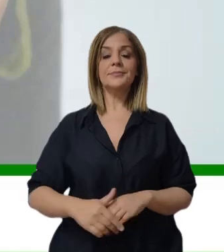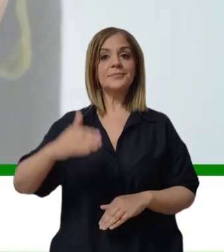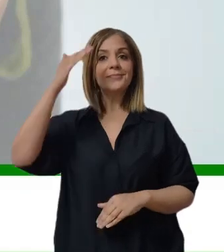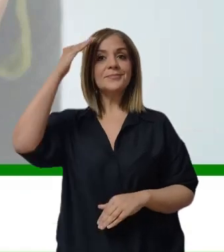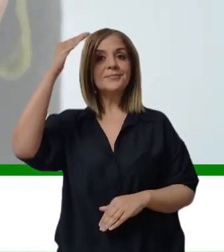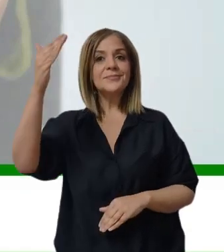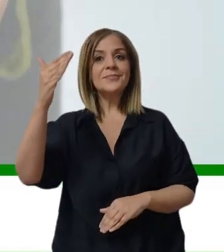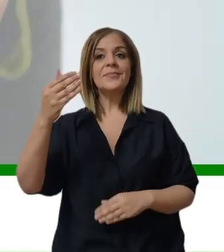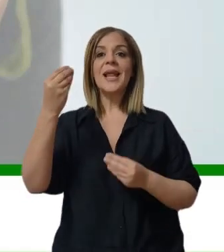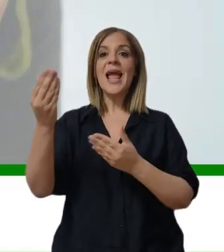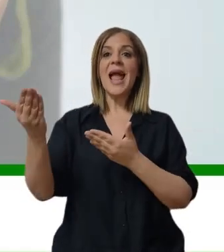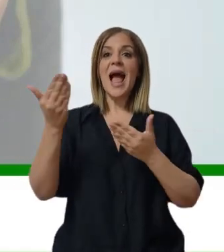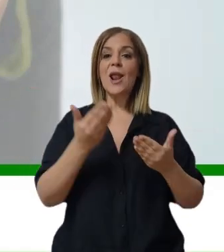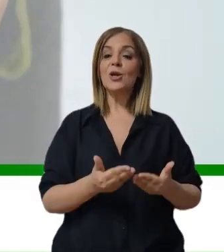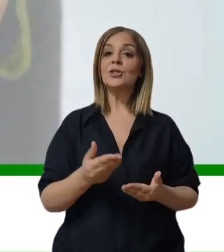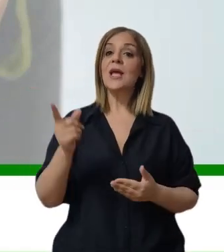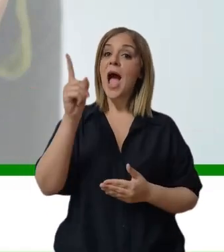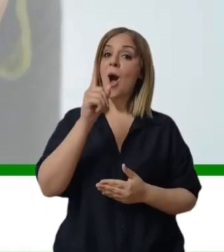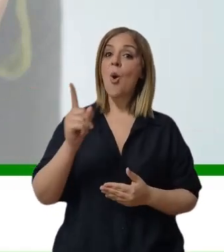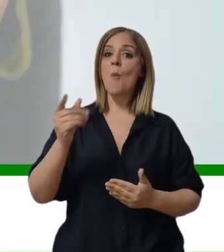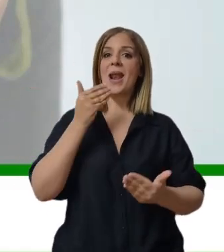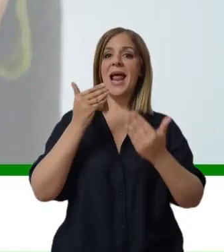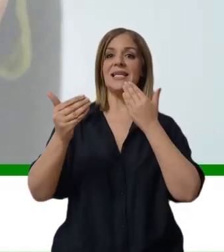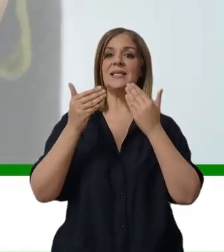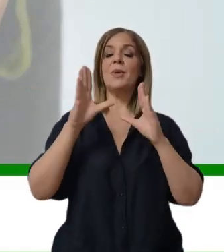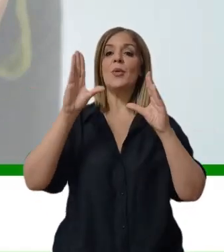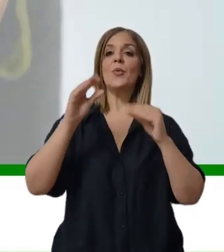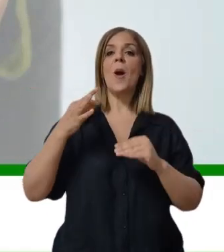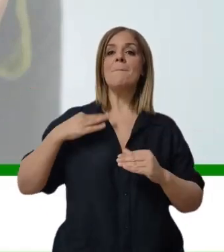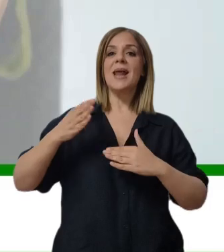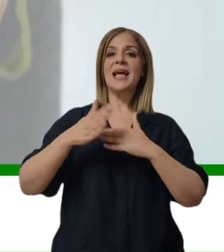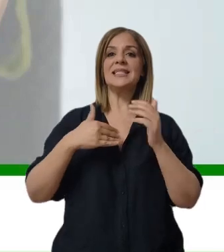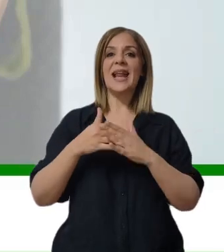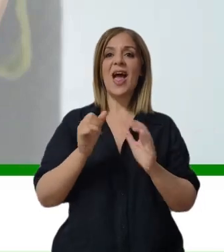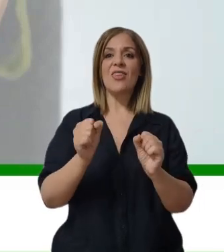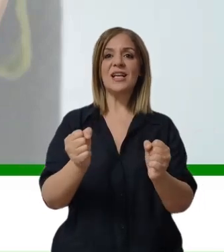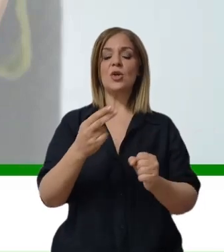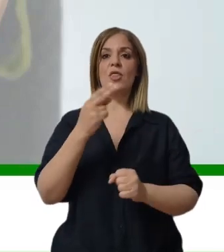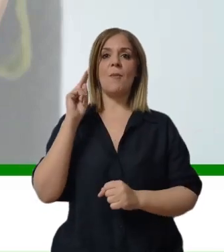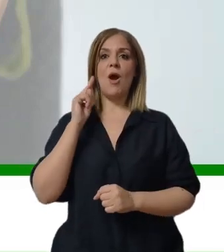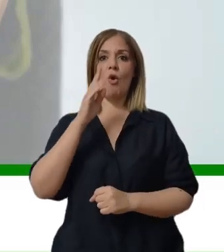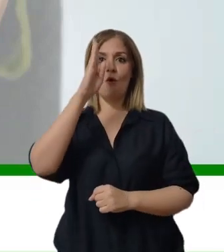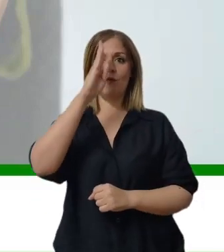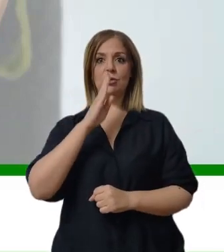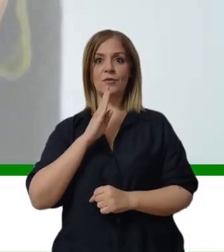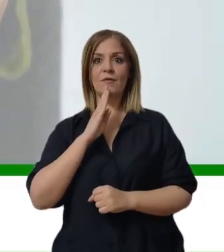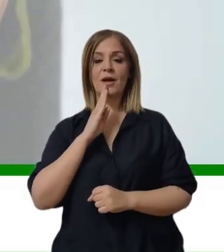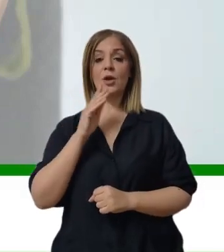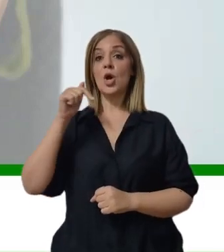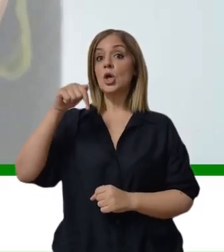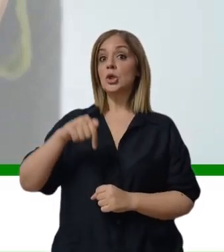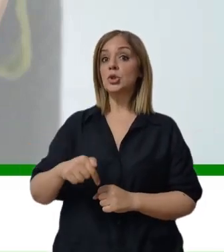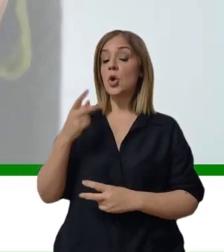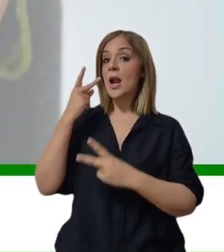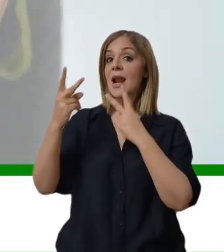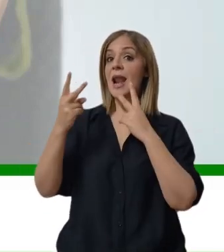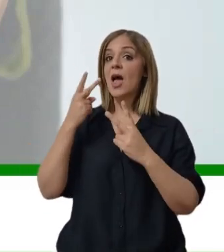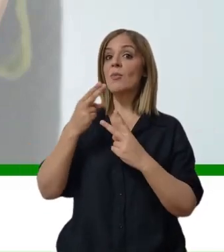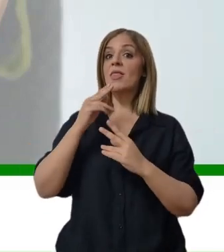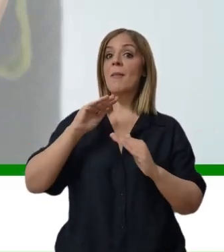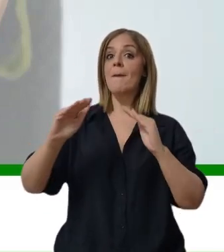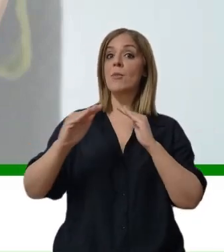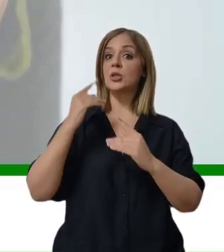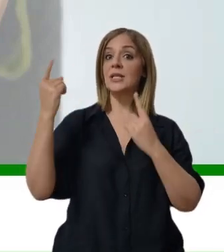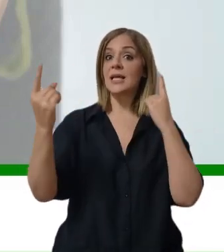Hello and welcome to another webinar of the Green Skills for Deaf webinar series. Here we will see environmental protection